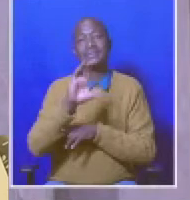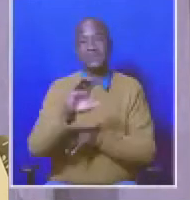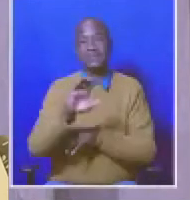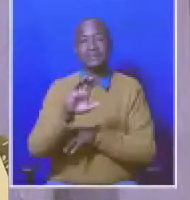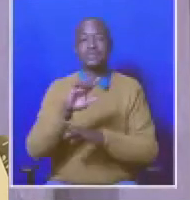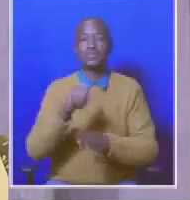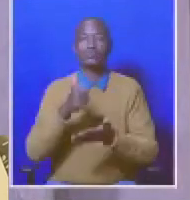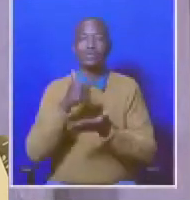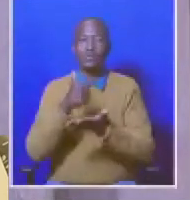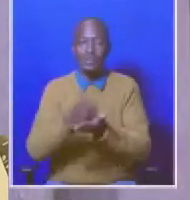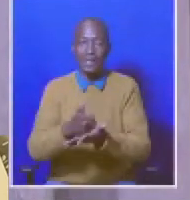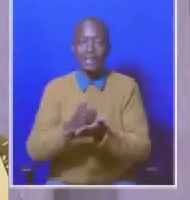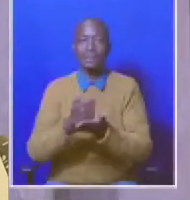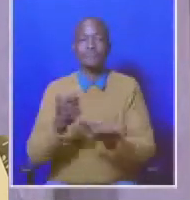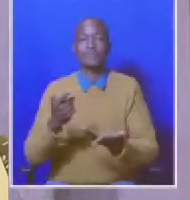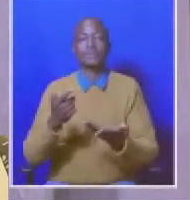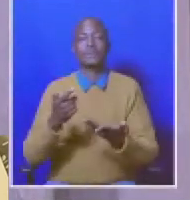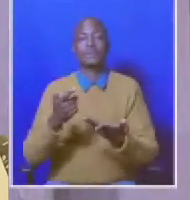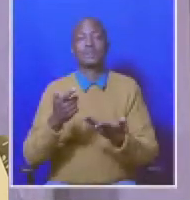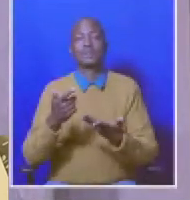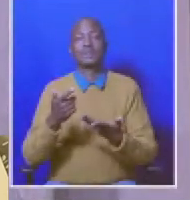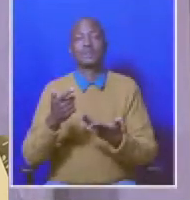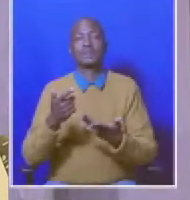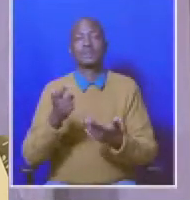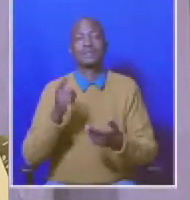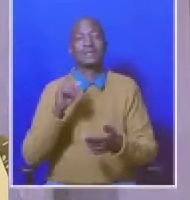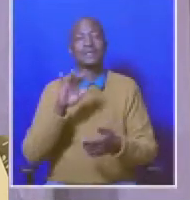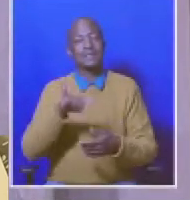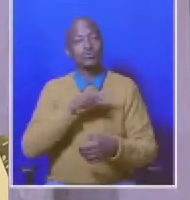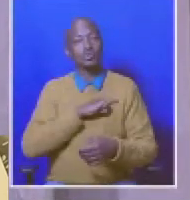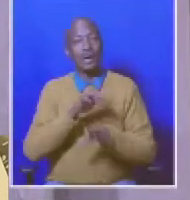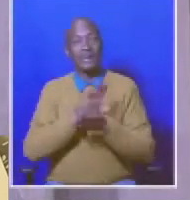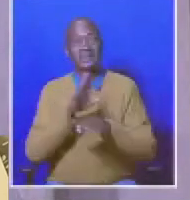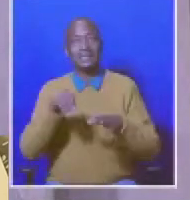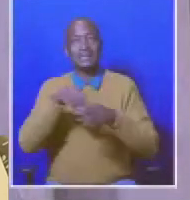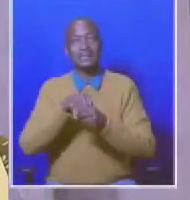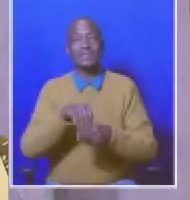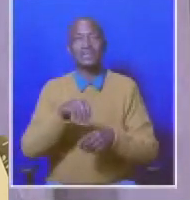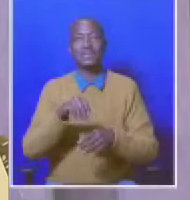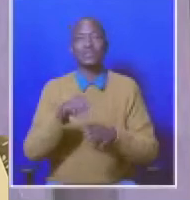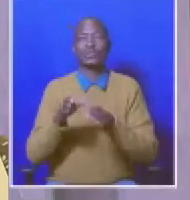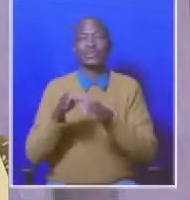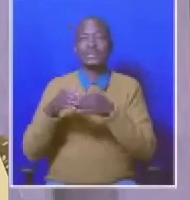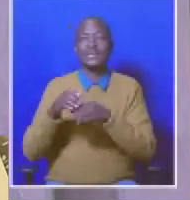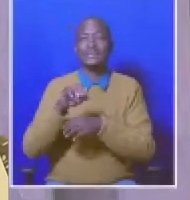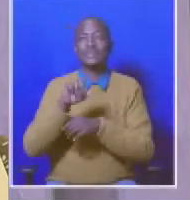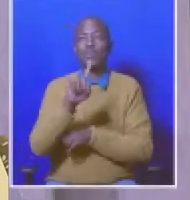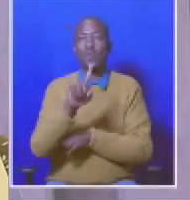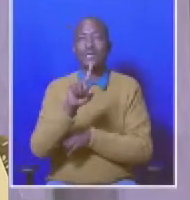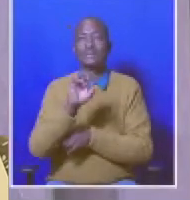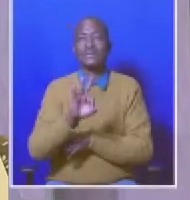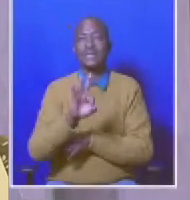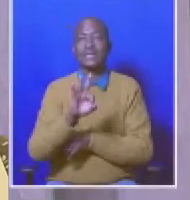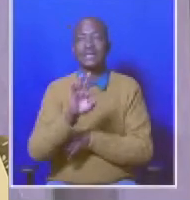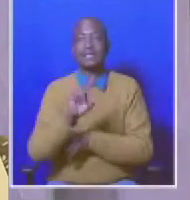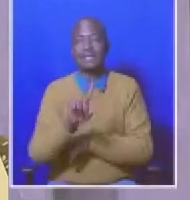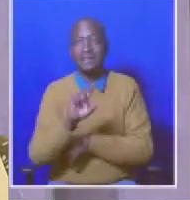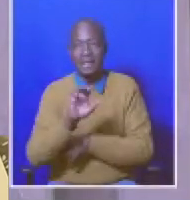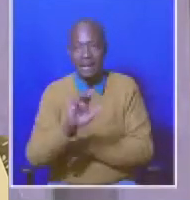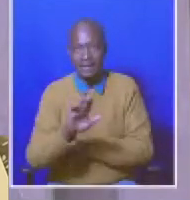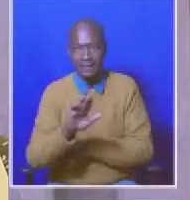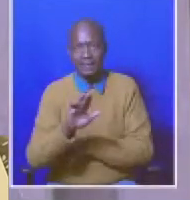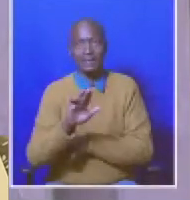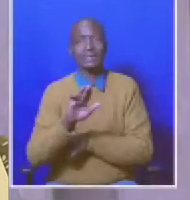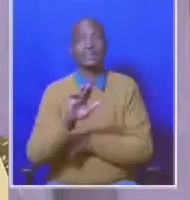the municipality. And that's why they intervened with Section 139. But also they were going to assist